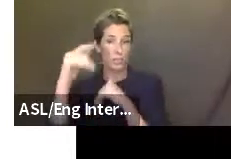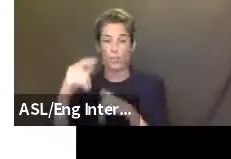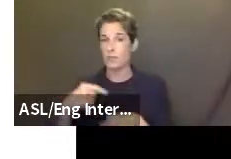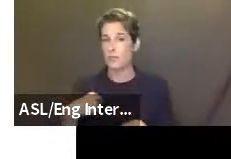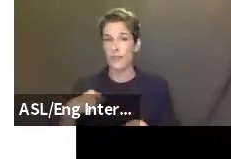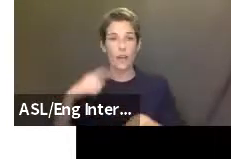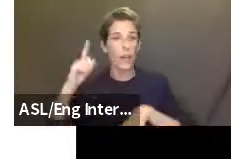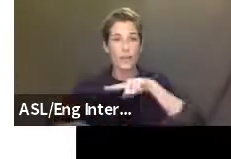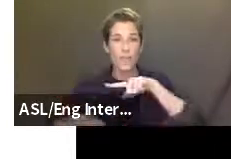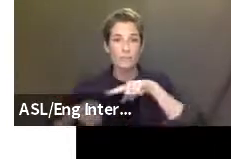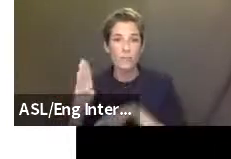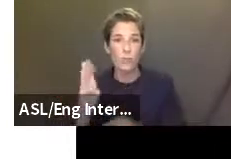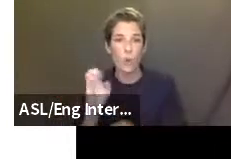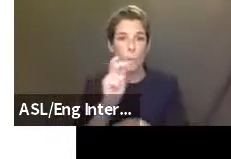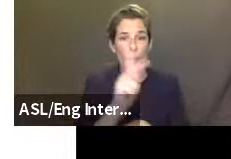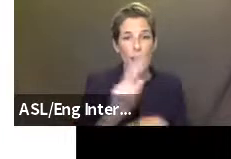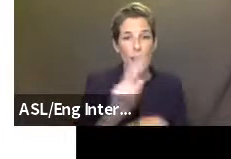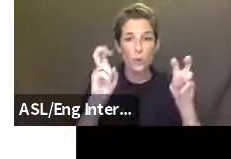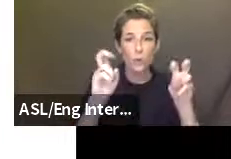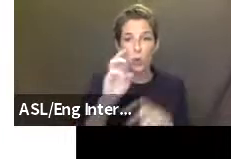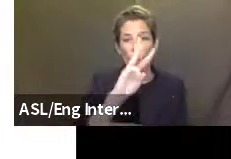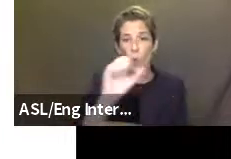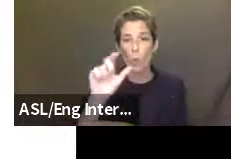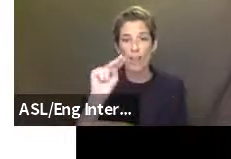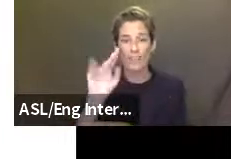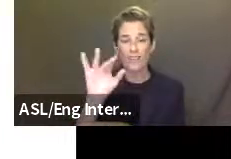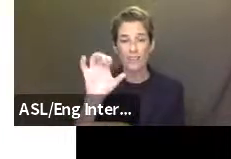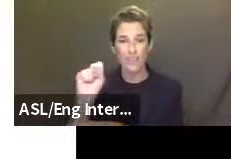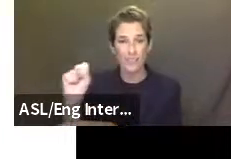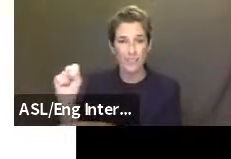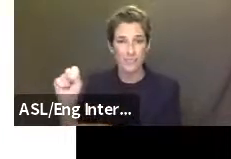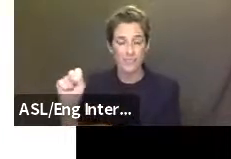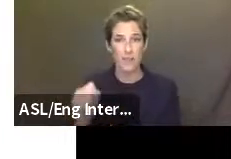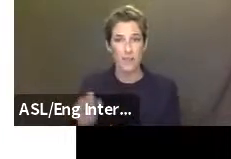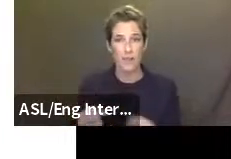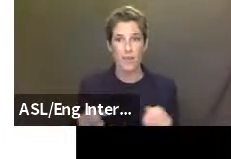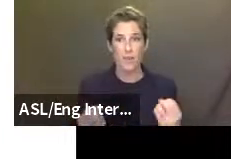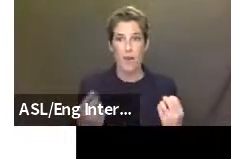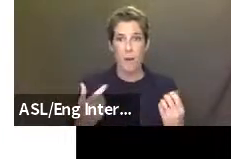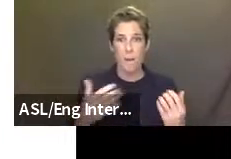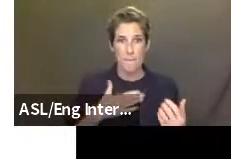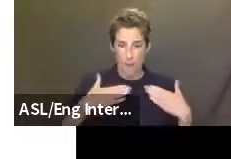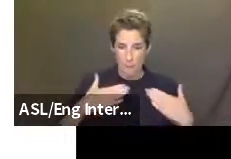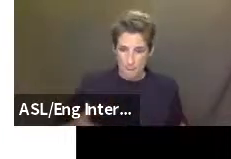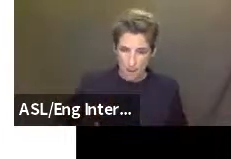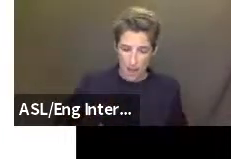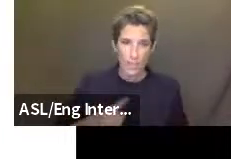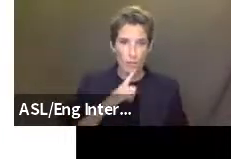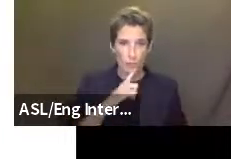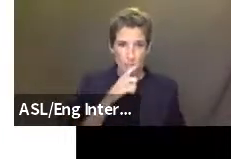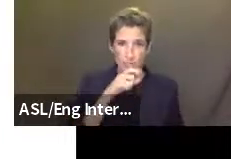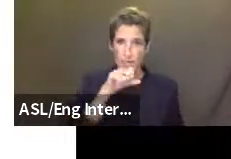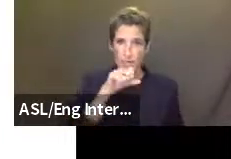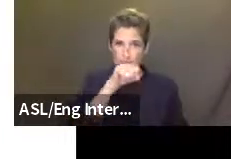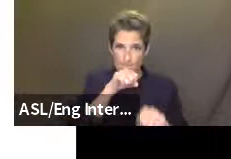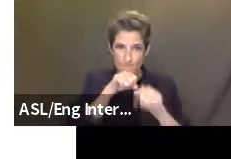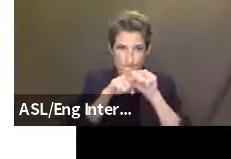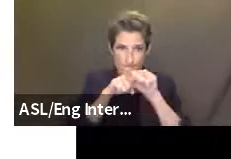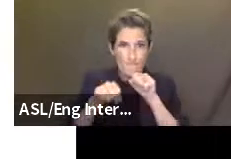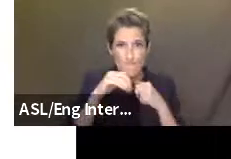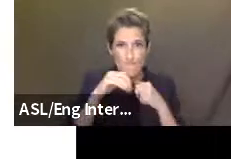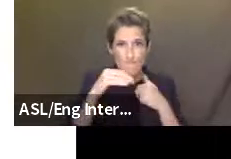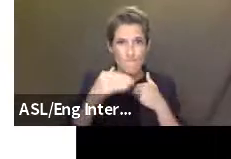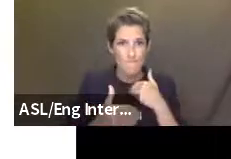pre-trauma state of wellness. My brain and my body have fought many battles together. After being fitted for prosthetic legs twice